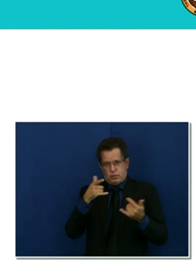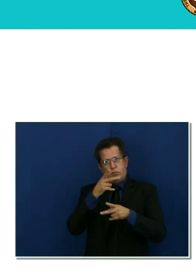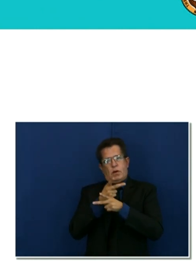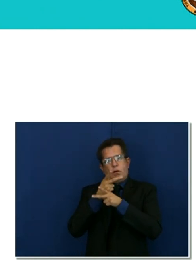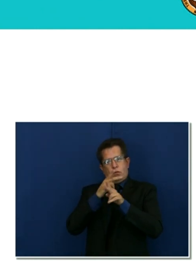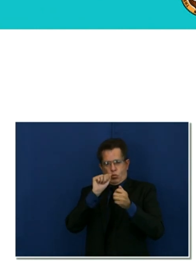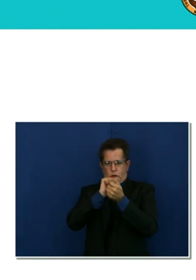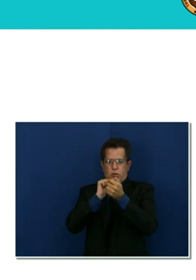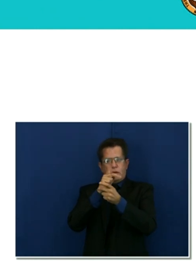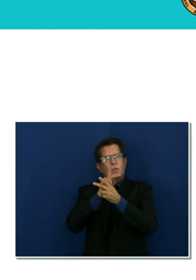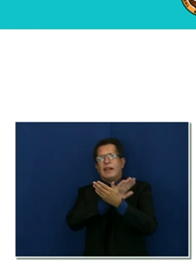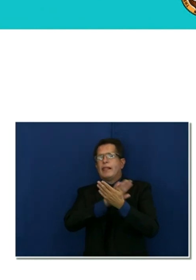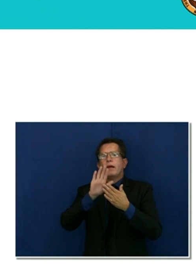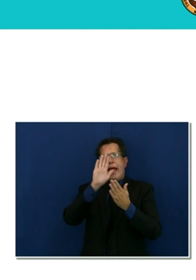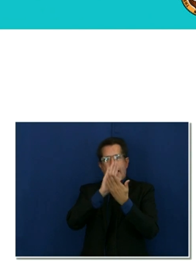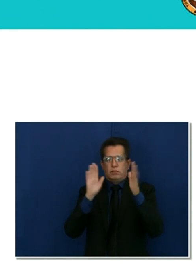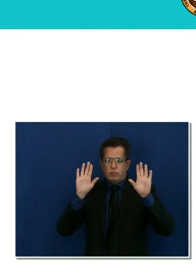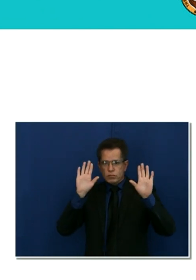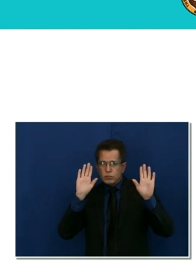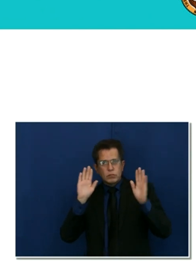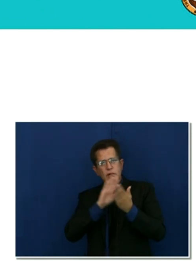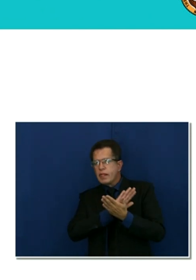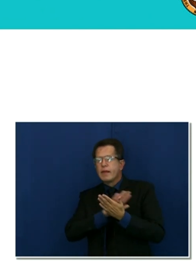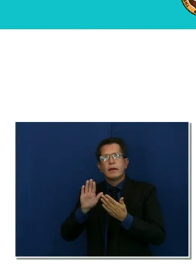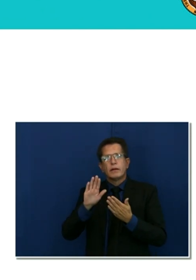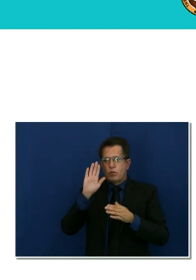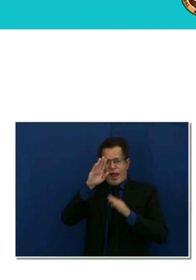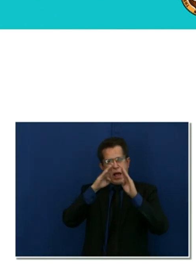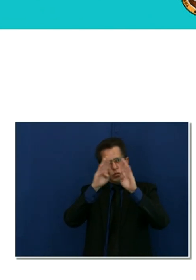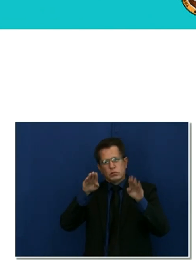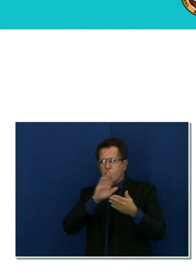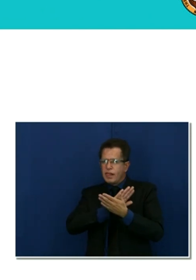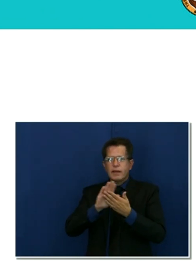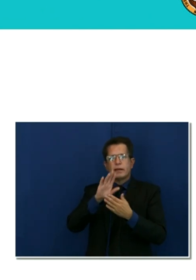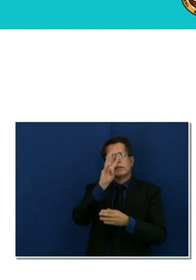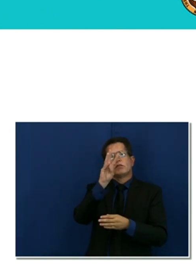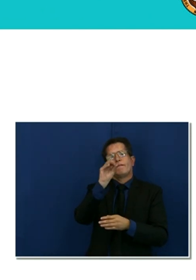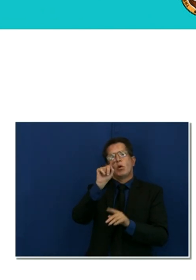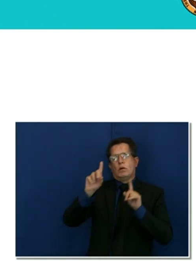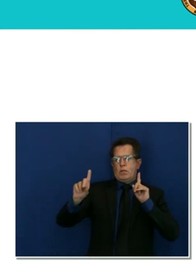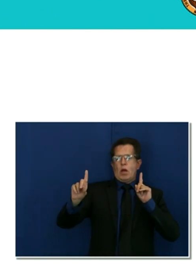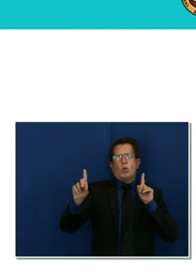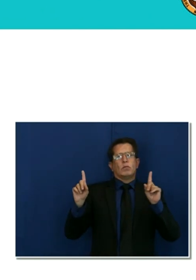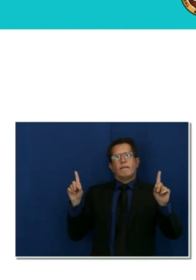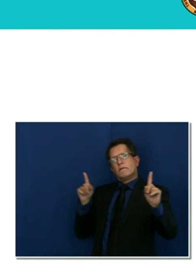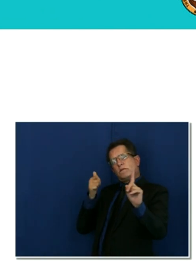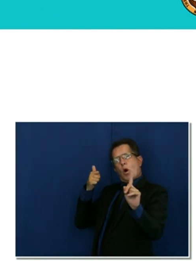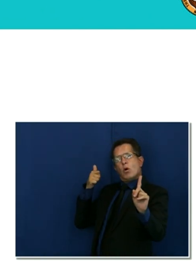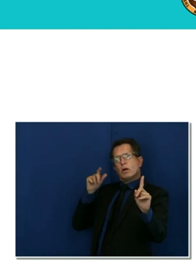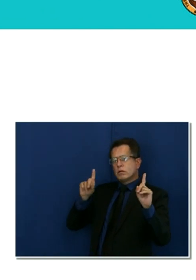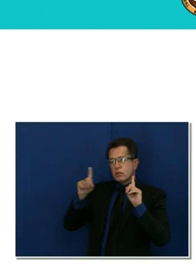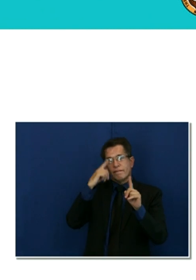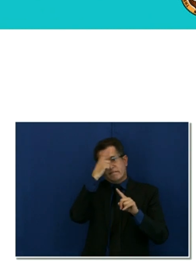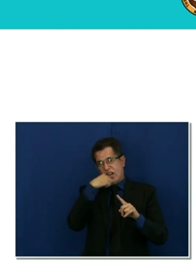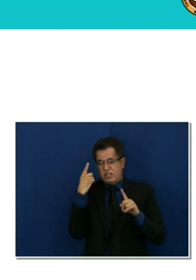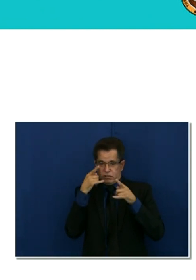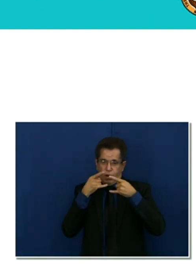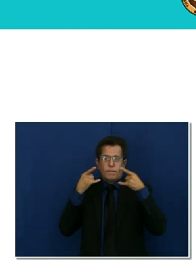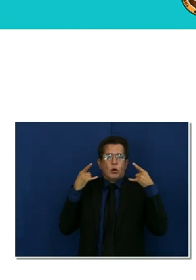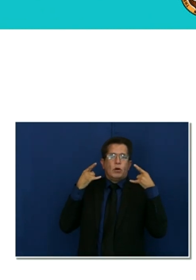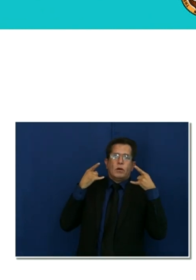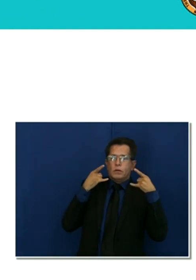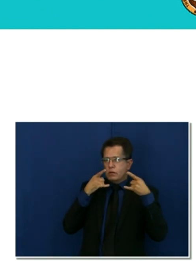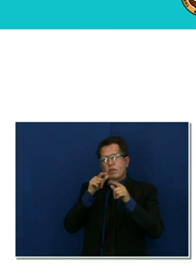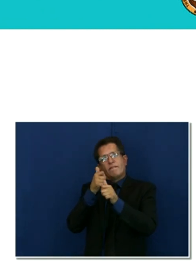your hands and maintaining good hygiene, keeping 6 feet apart from others, wearing a facial covering,